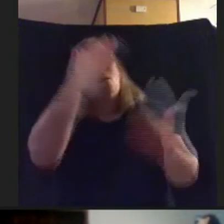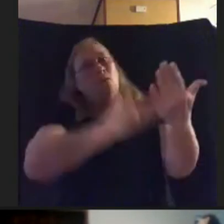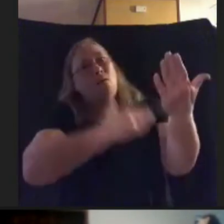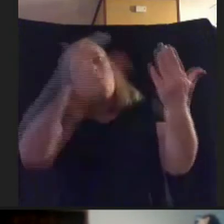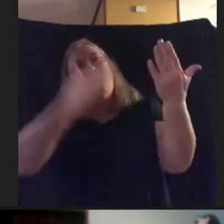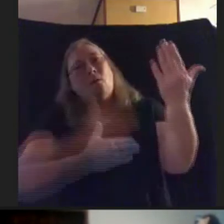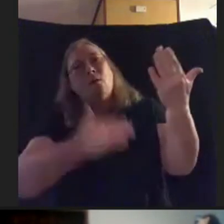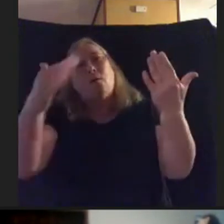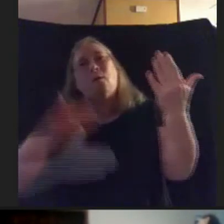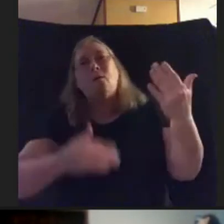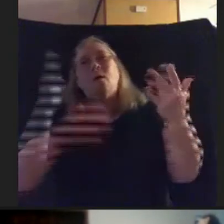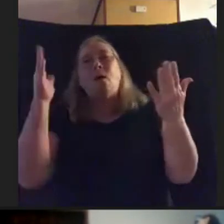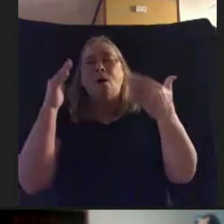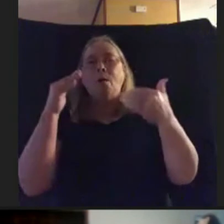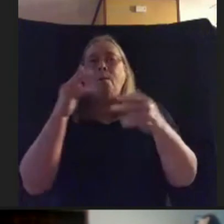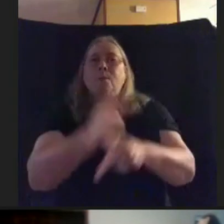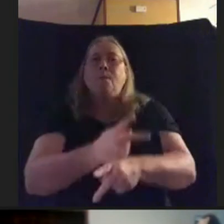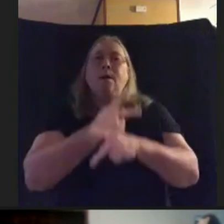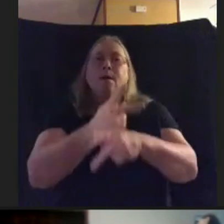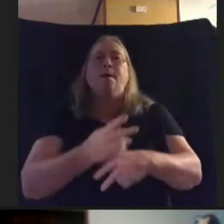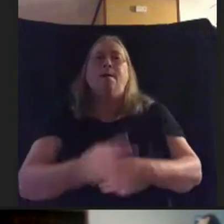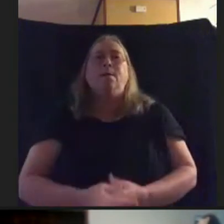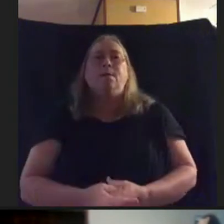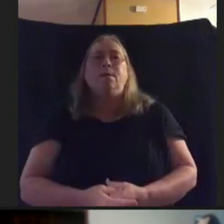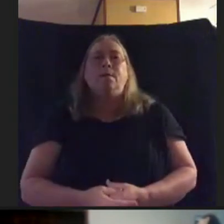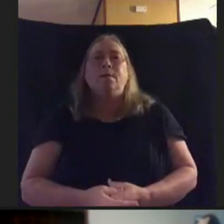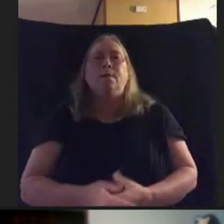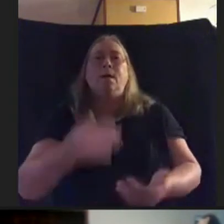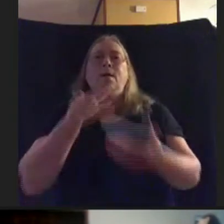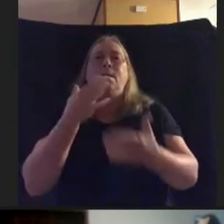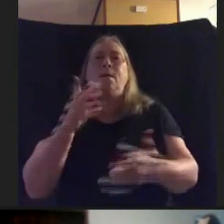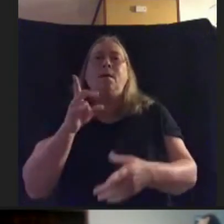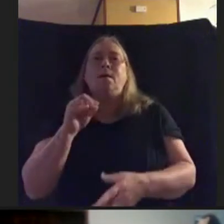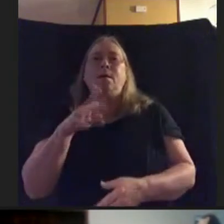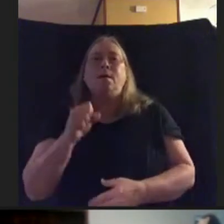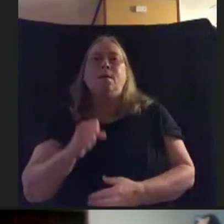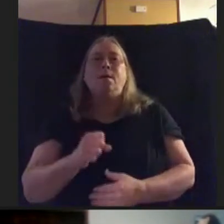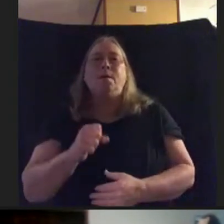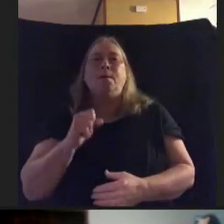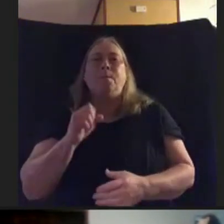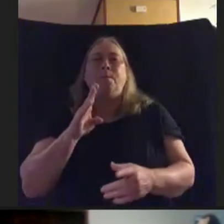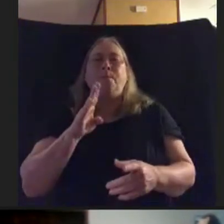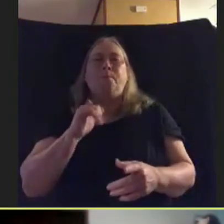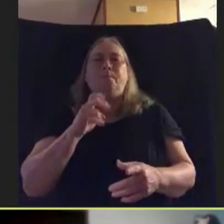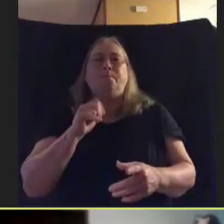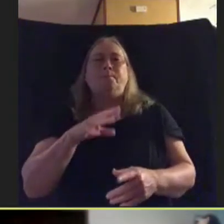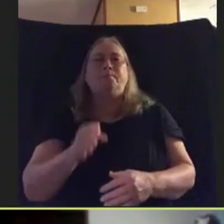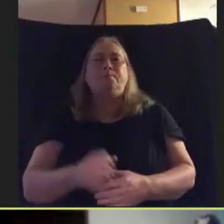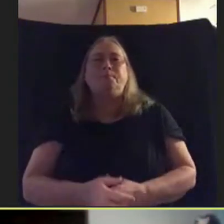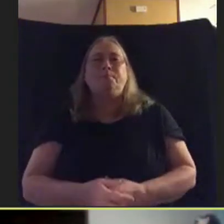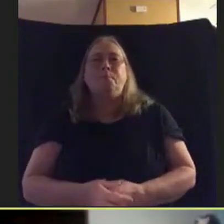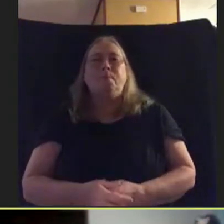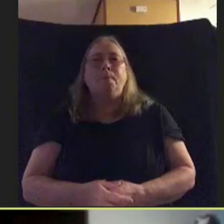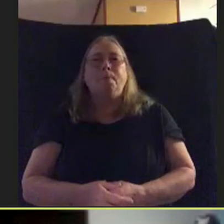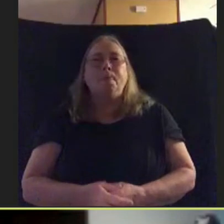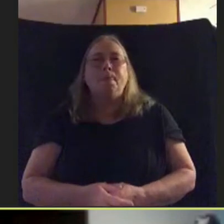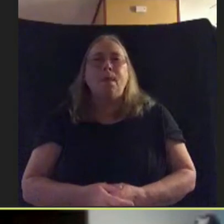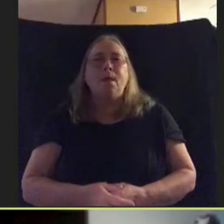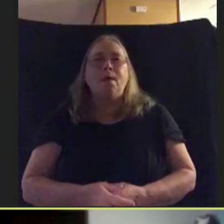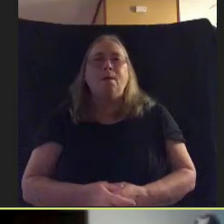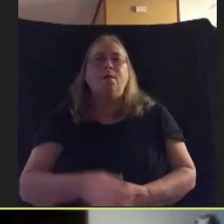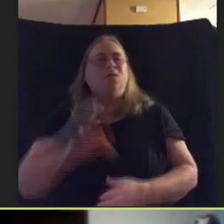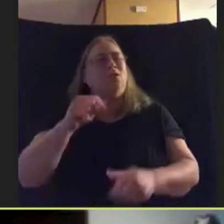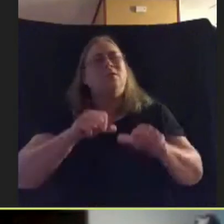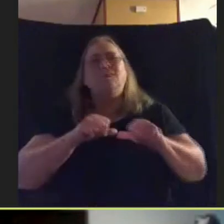but be careful. Thank you, Dr. Dobbs. Dr. Paul Byers. No, just stay the course, guys. It's